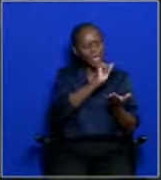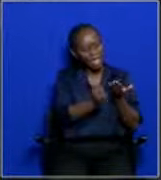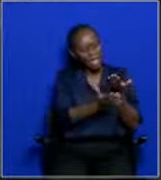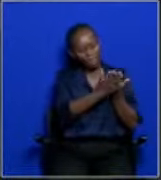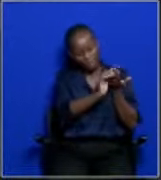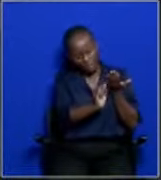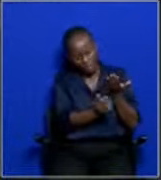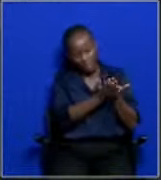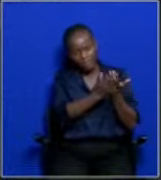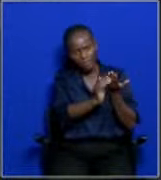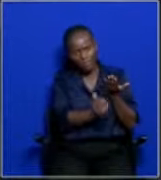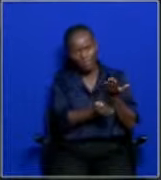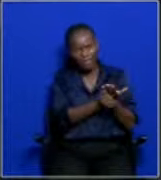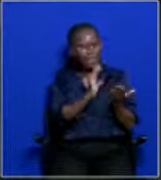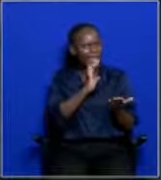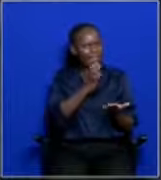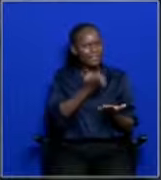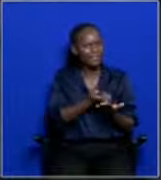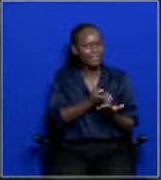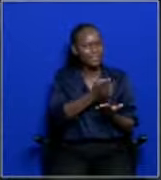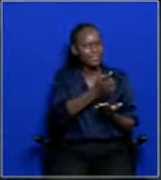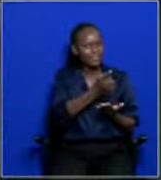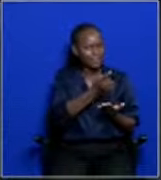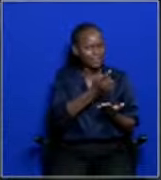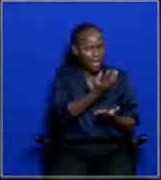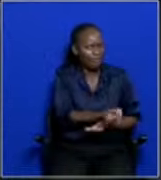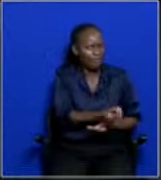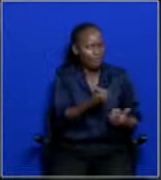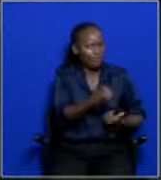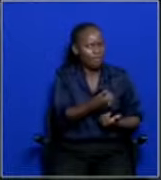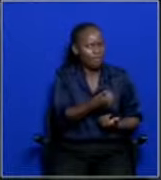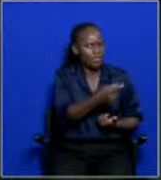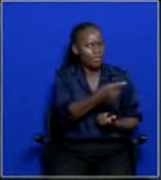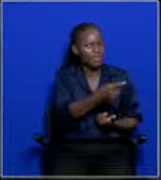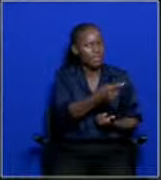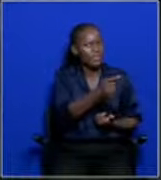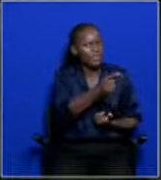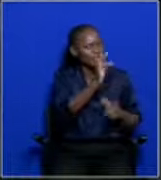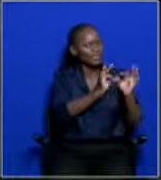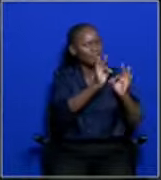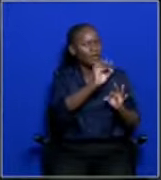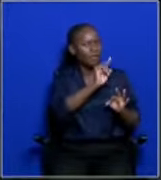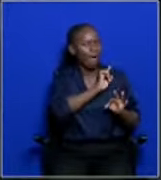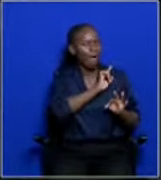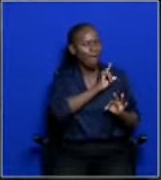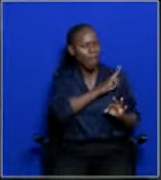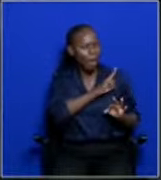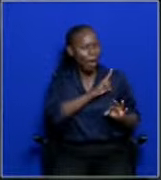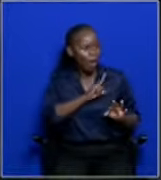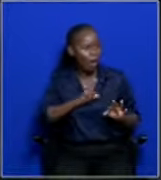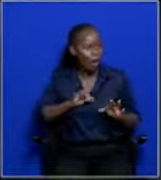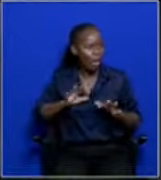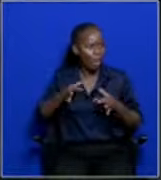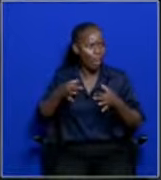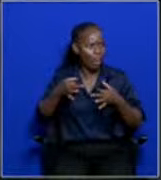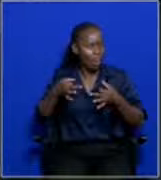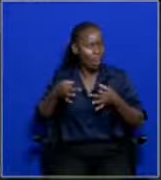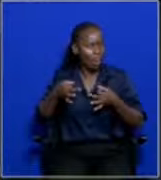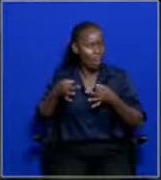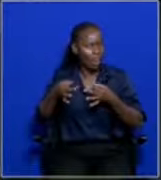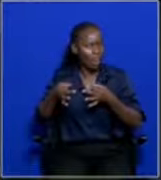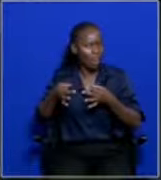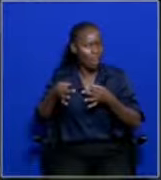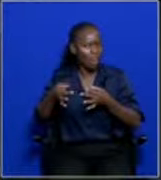taken so long to get you to the point where you are able to, or you should be able to